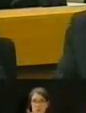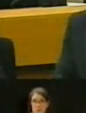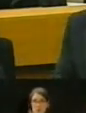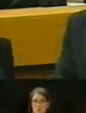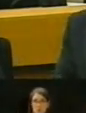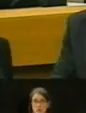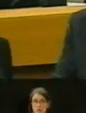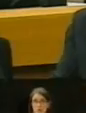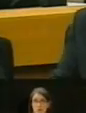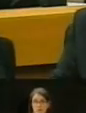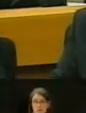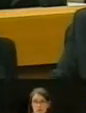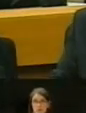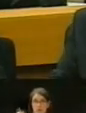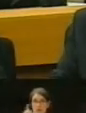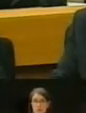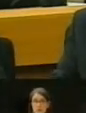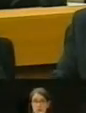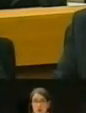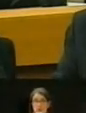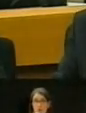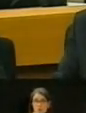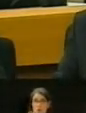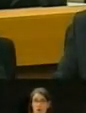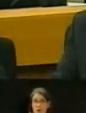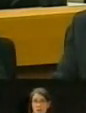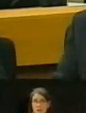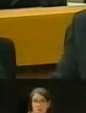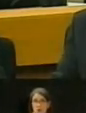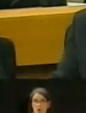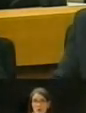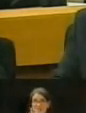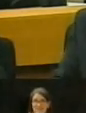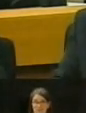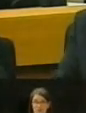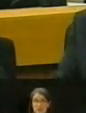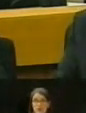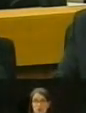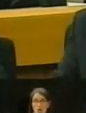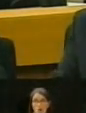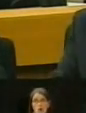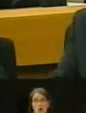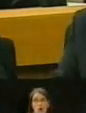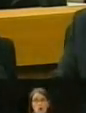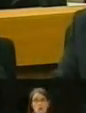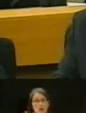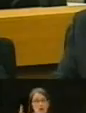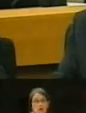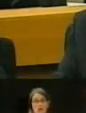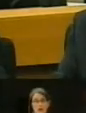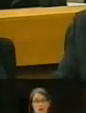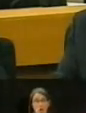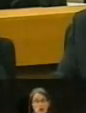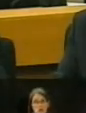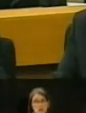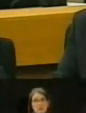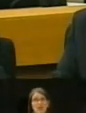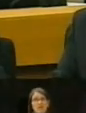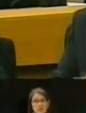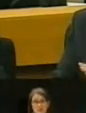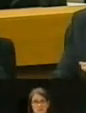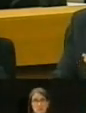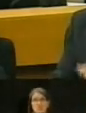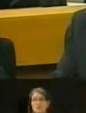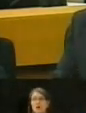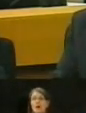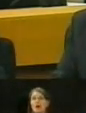to 2008, August the 7th. So we're opening ourselves up for a lawsuit there. Now, another thing, Mr.